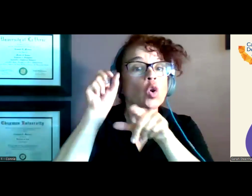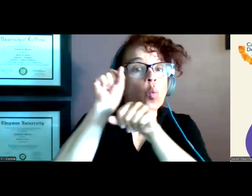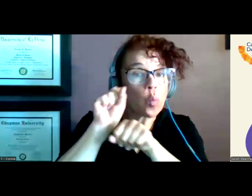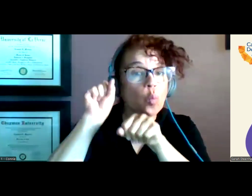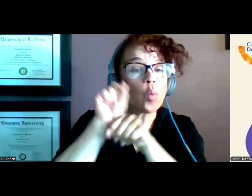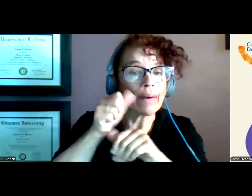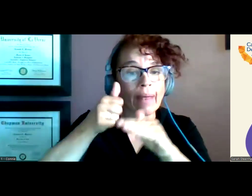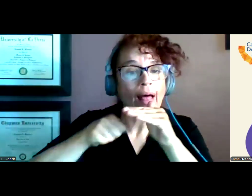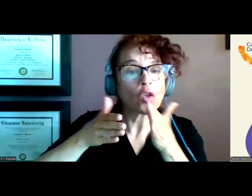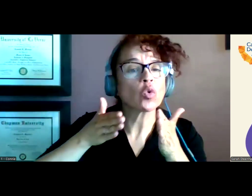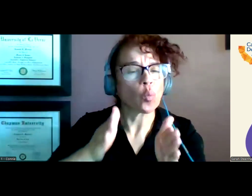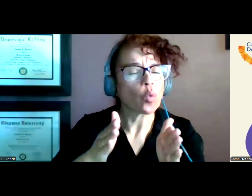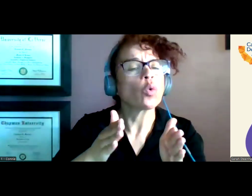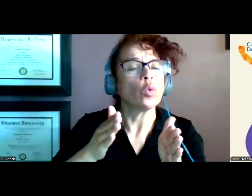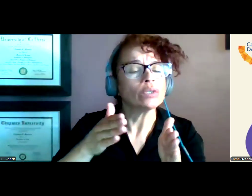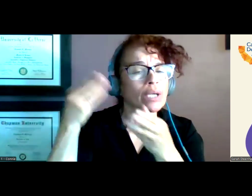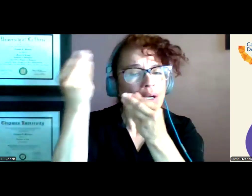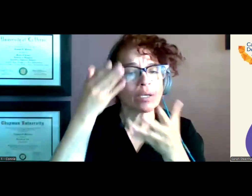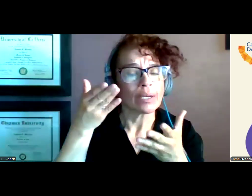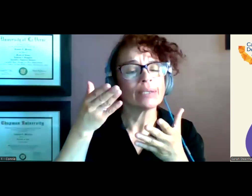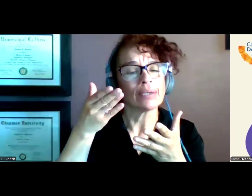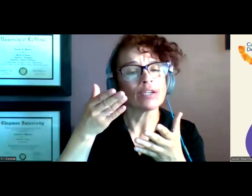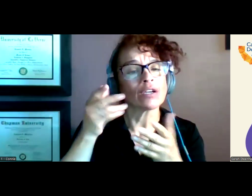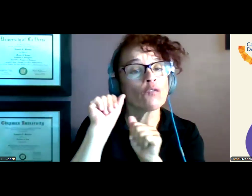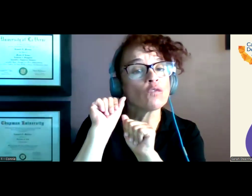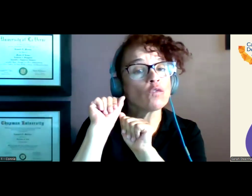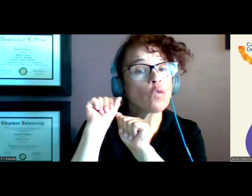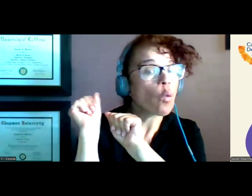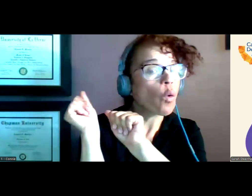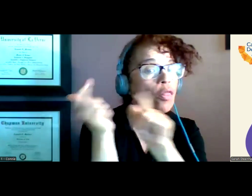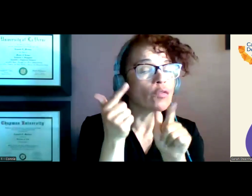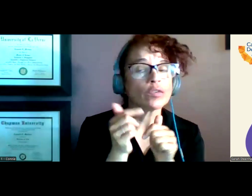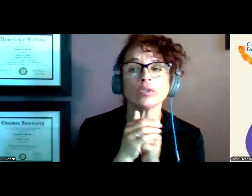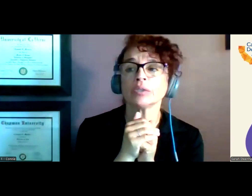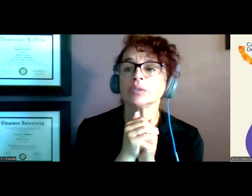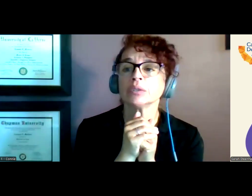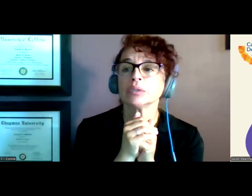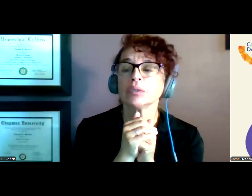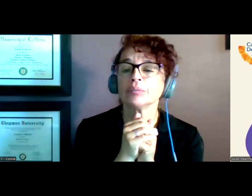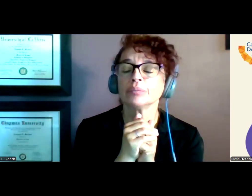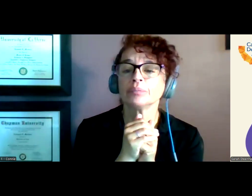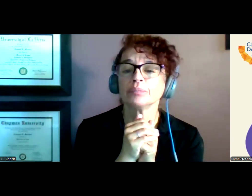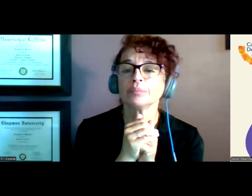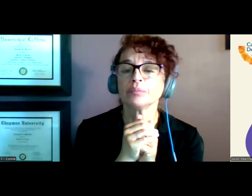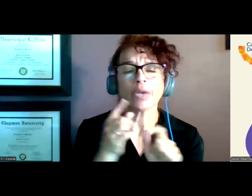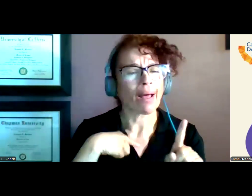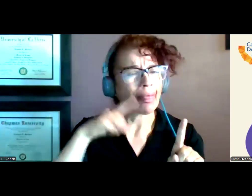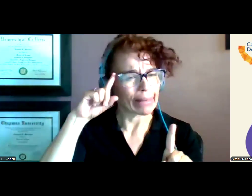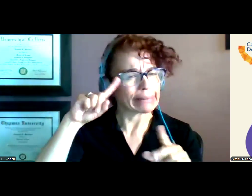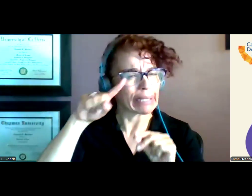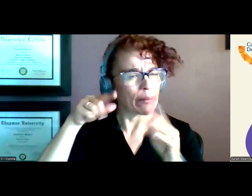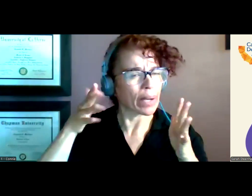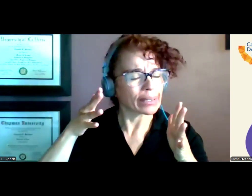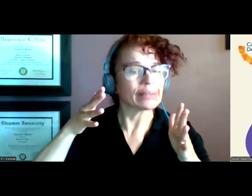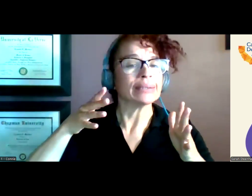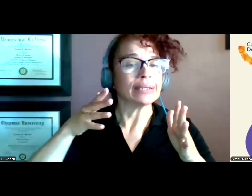is underway. So just wanted to flag that for all of you. And I think that's about it, but I